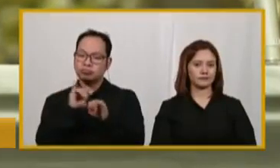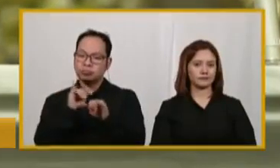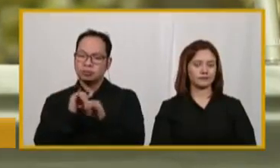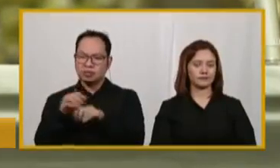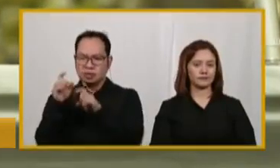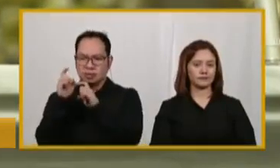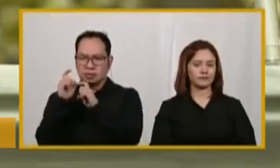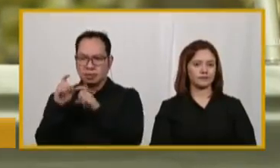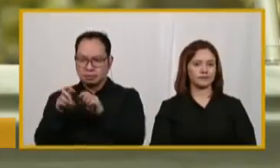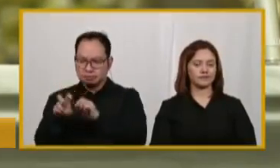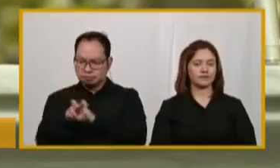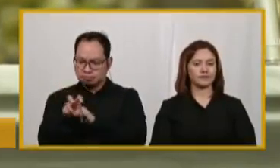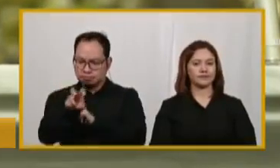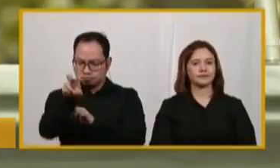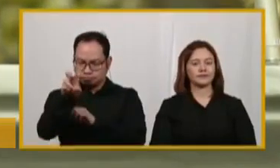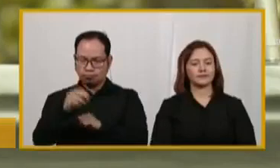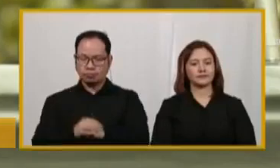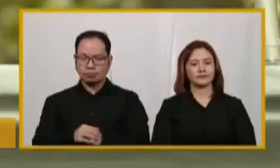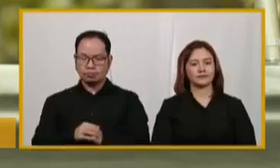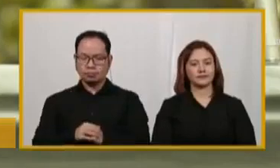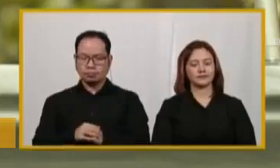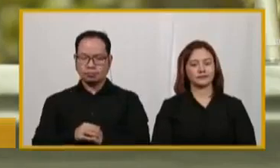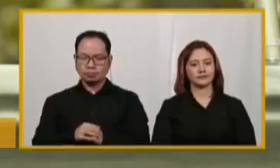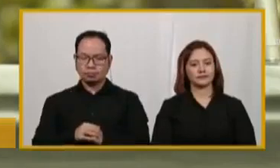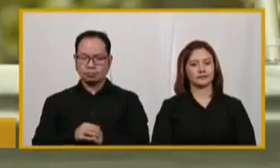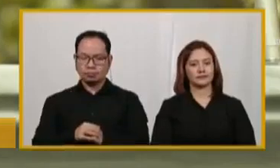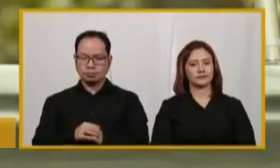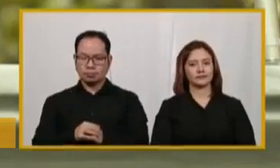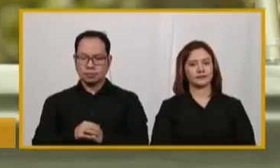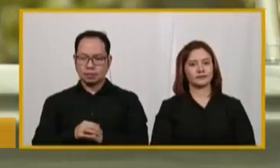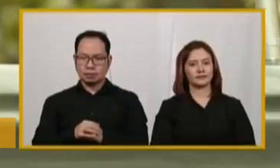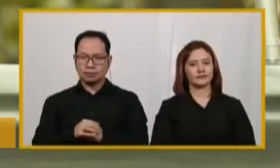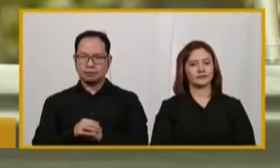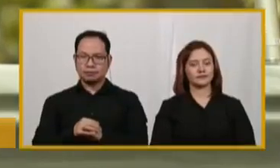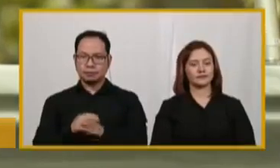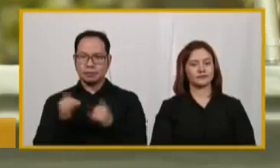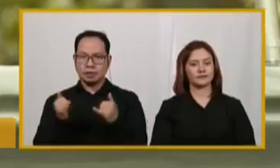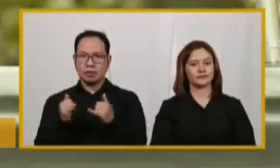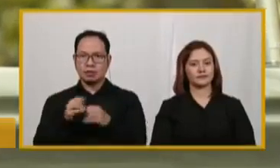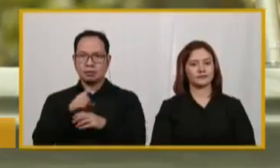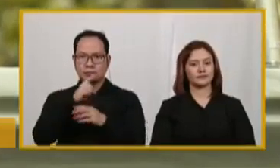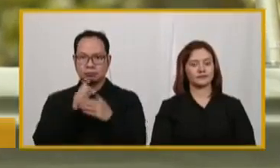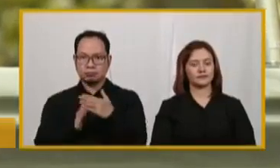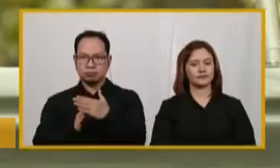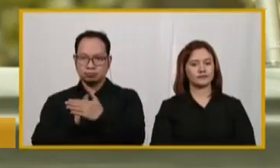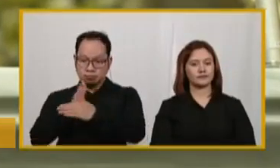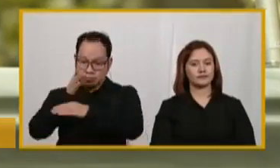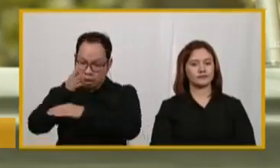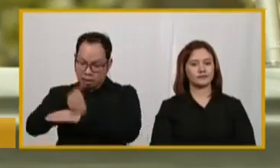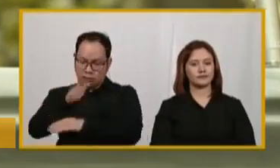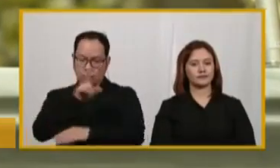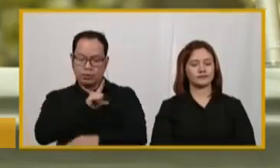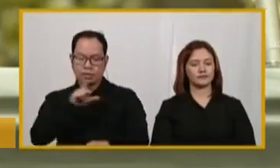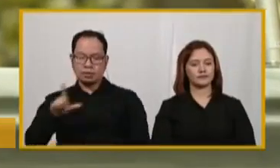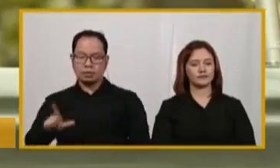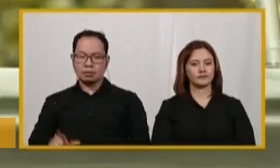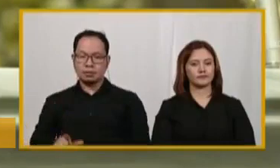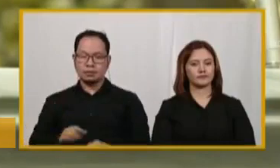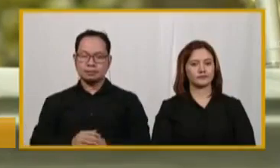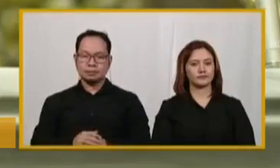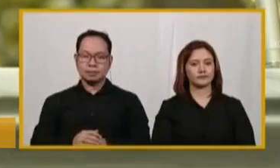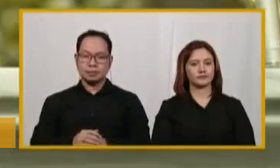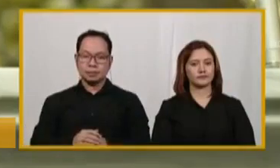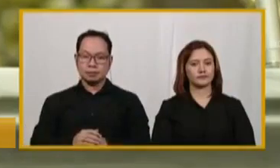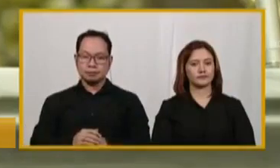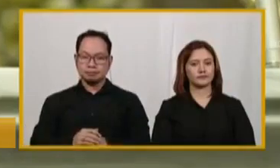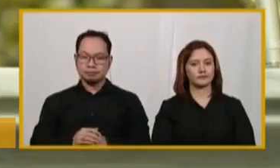flight. It is the Passover of the Lord. For